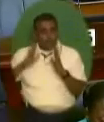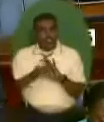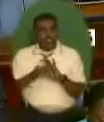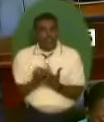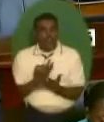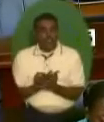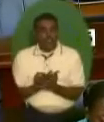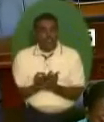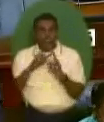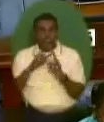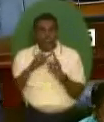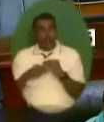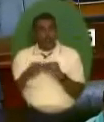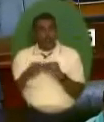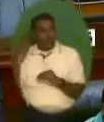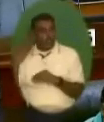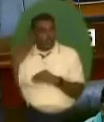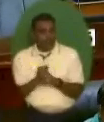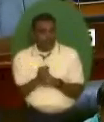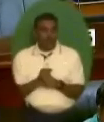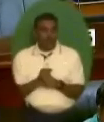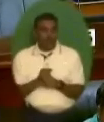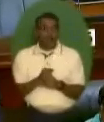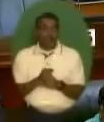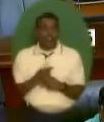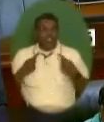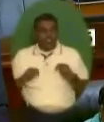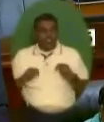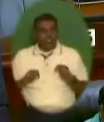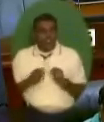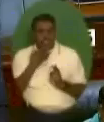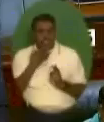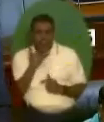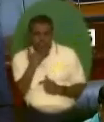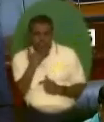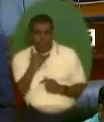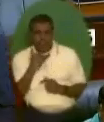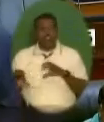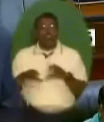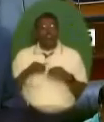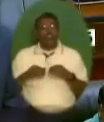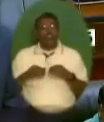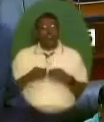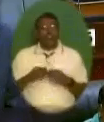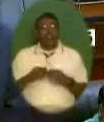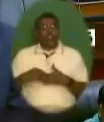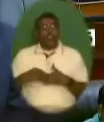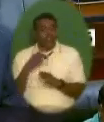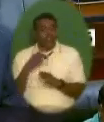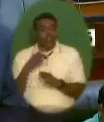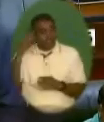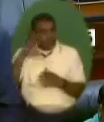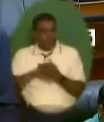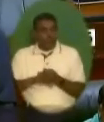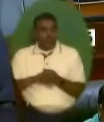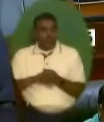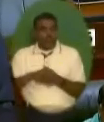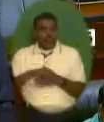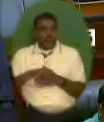or thereabouts, quite erroneously attempted to convince us that contractors' liabilities had largely been